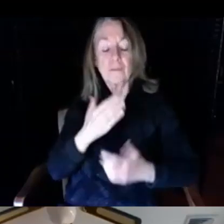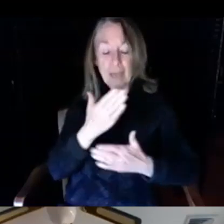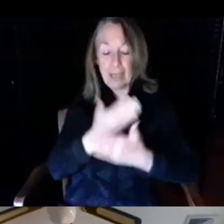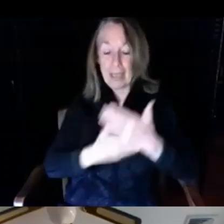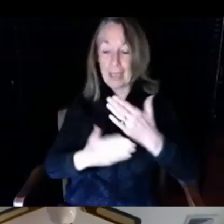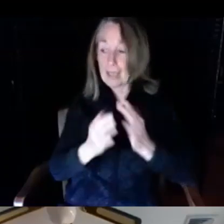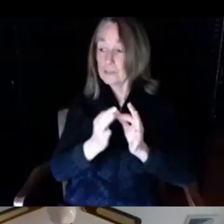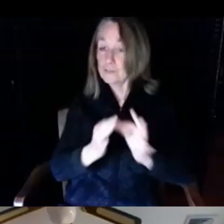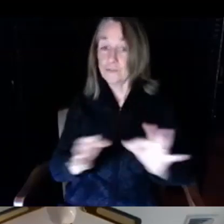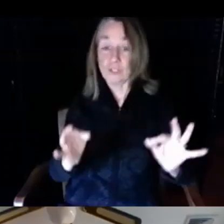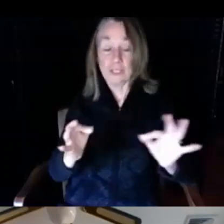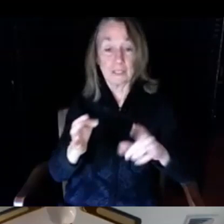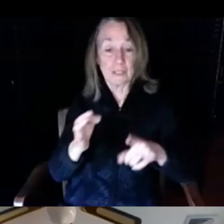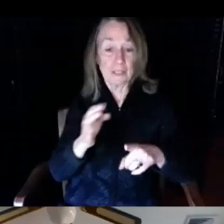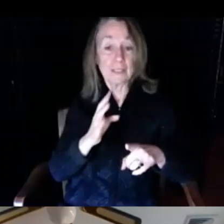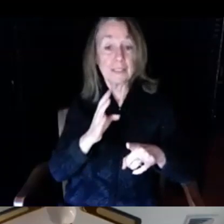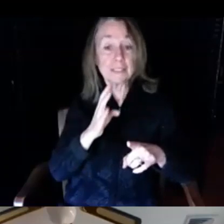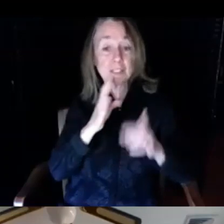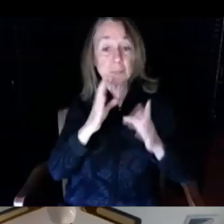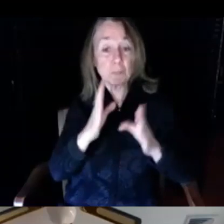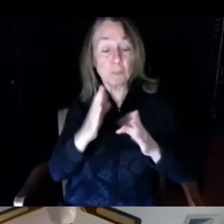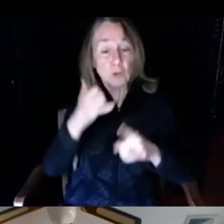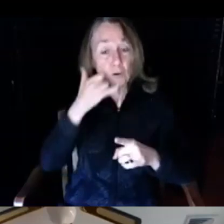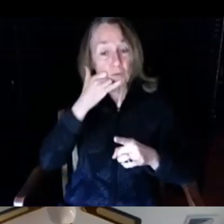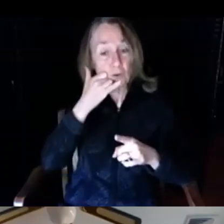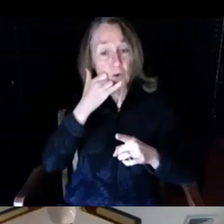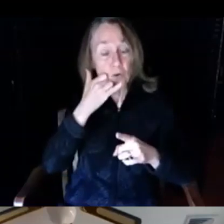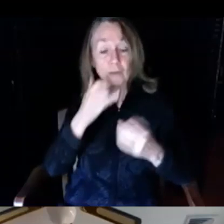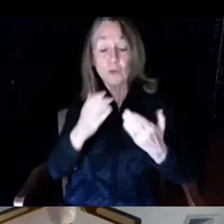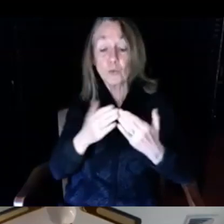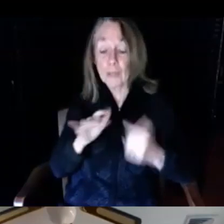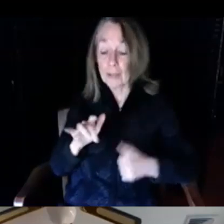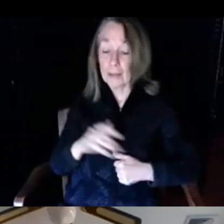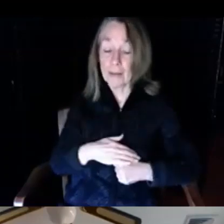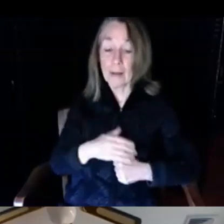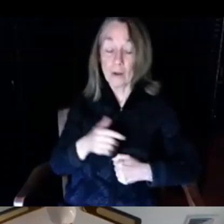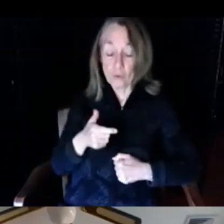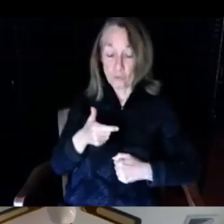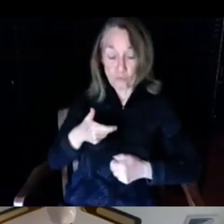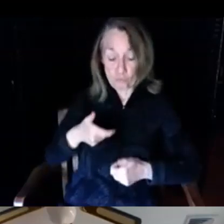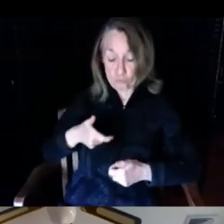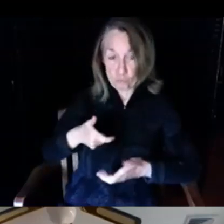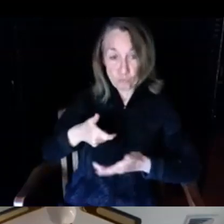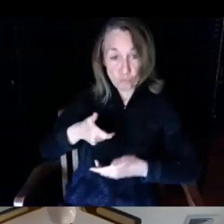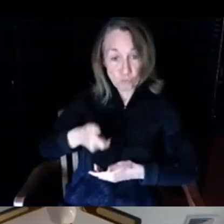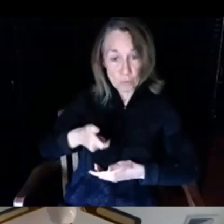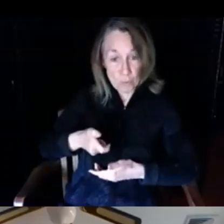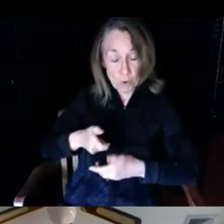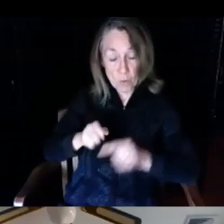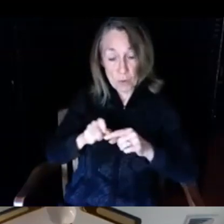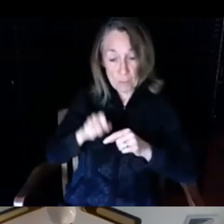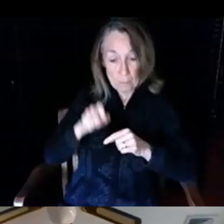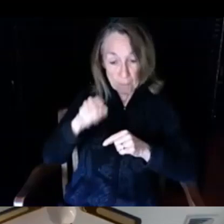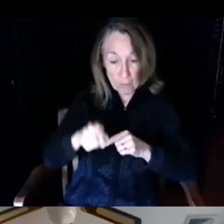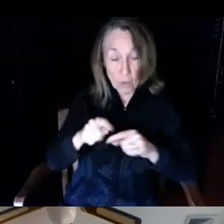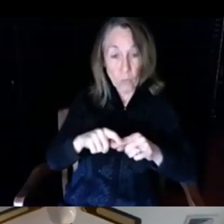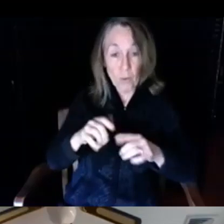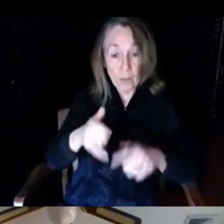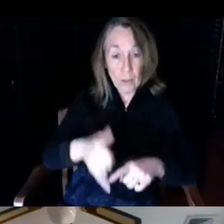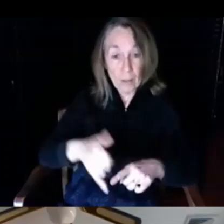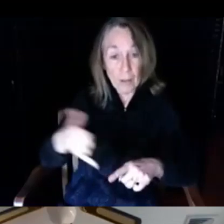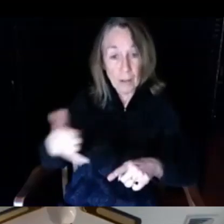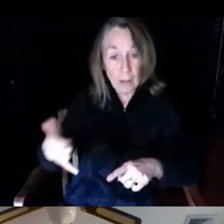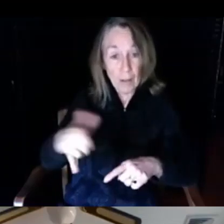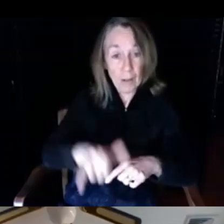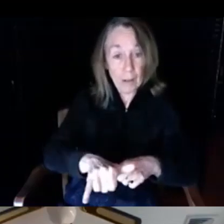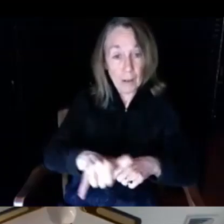hung up with a remote control. So any of these devices are available. It is only one per household. We